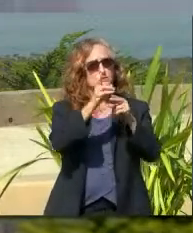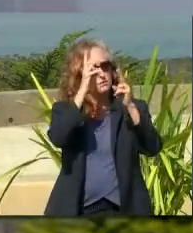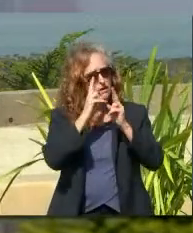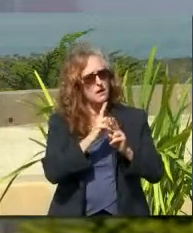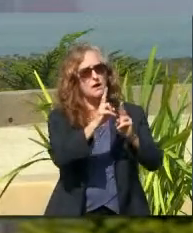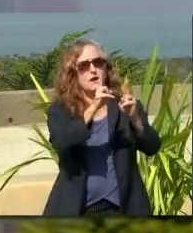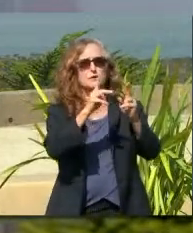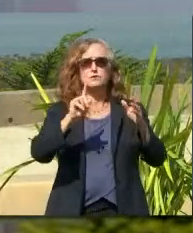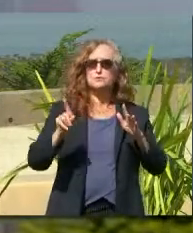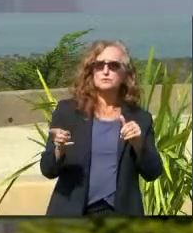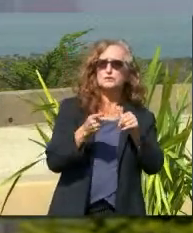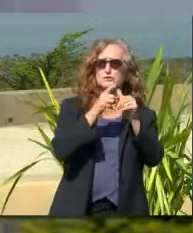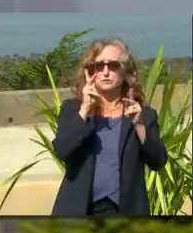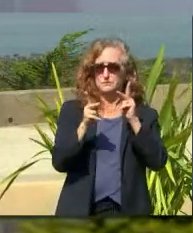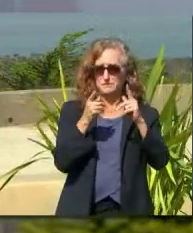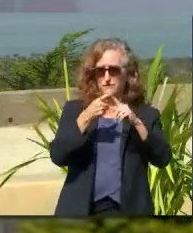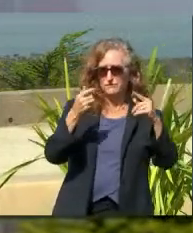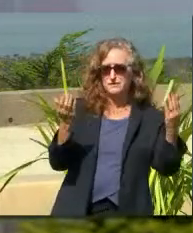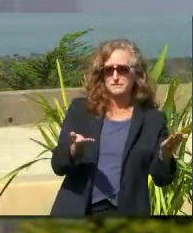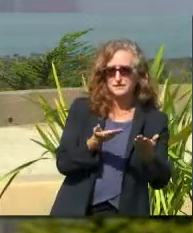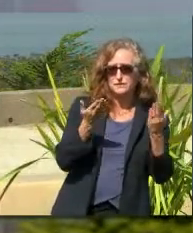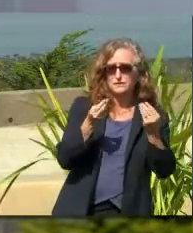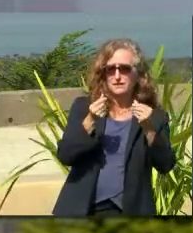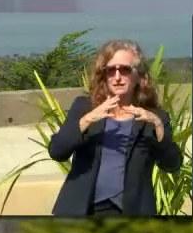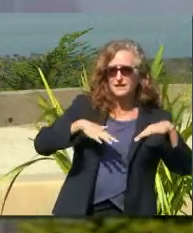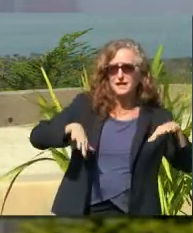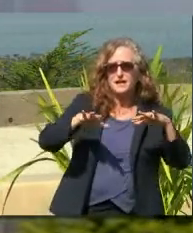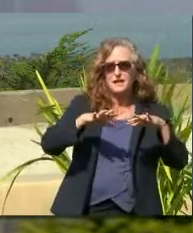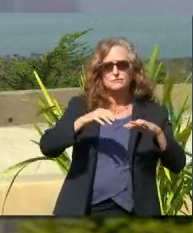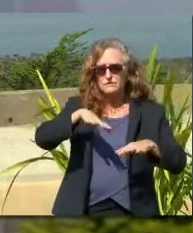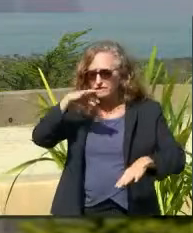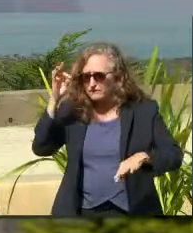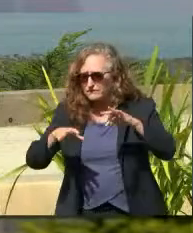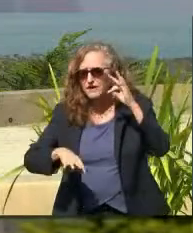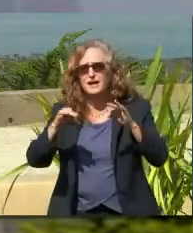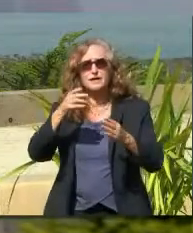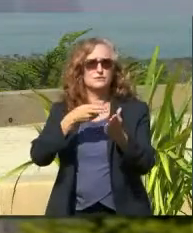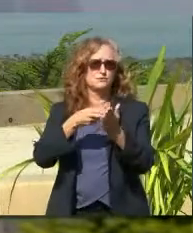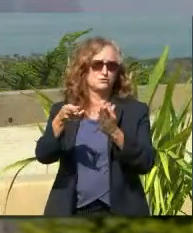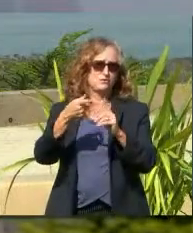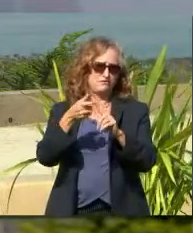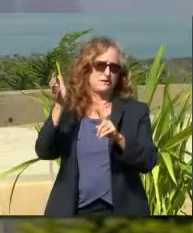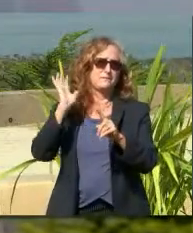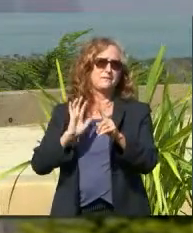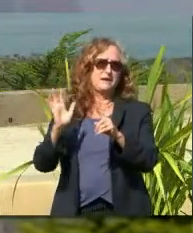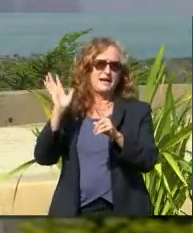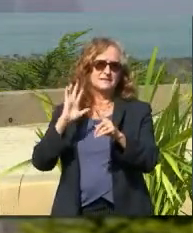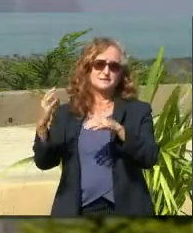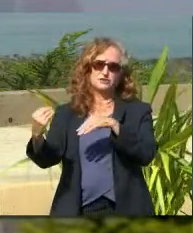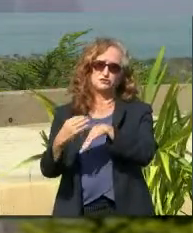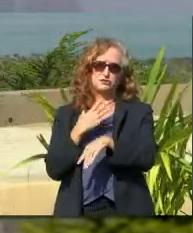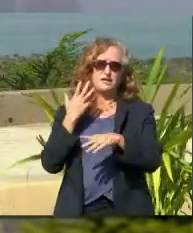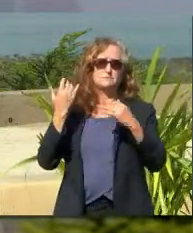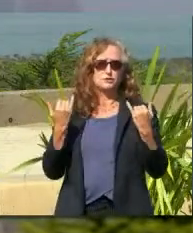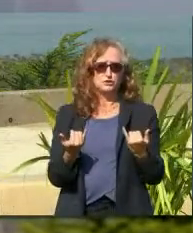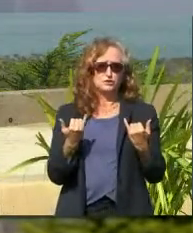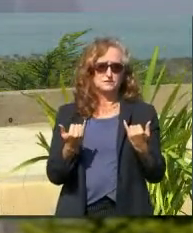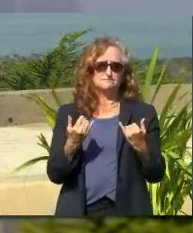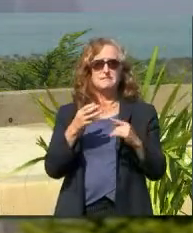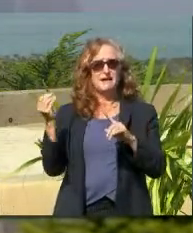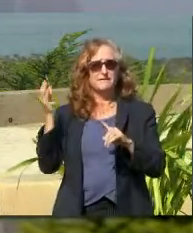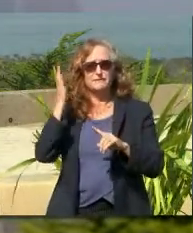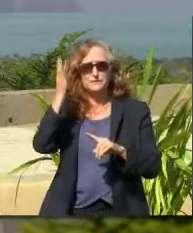original peoples of this land and to uncovering the truths of the past that shape our present and our